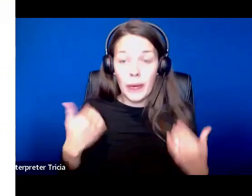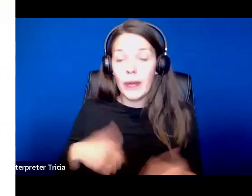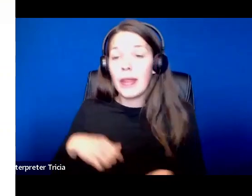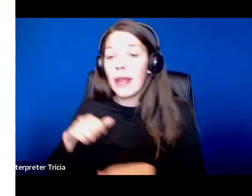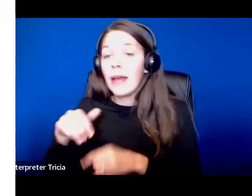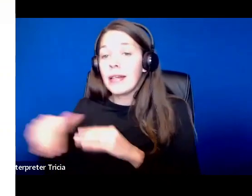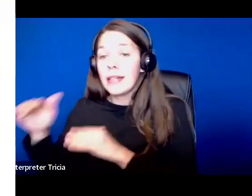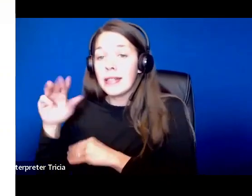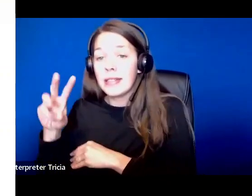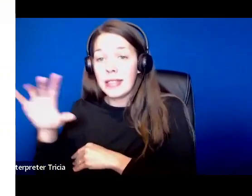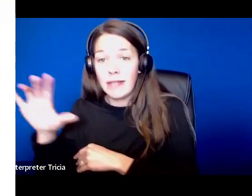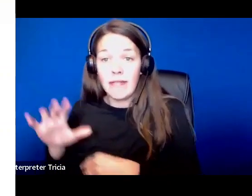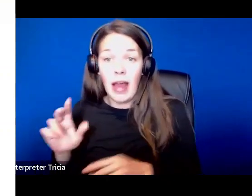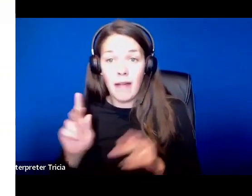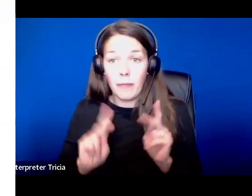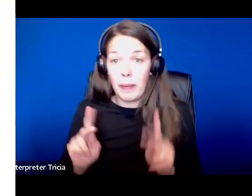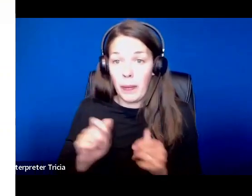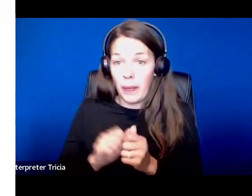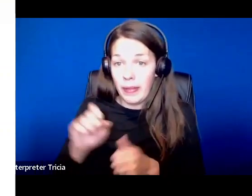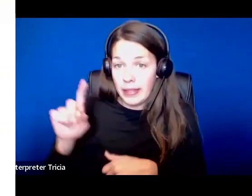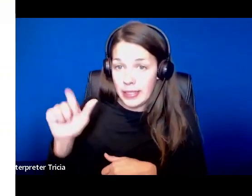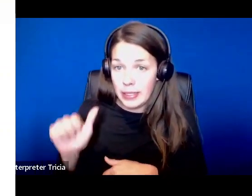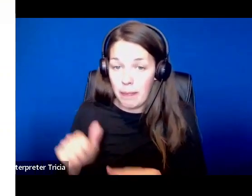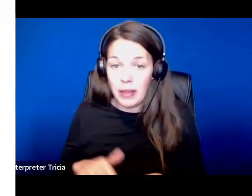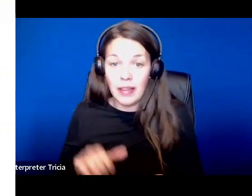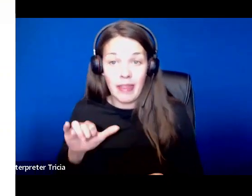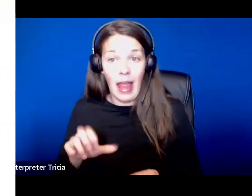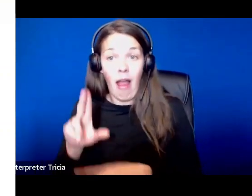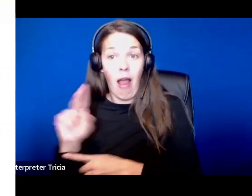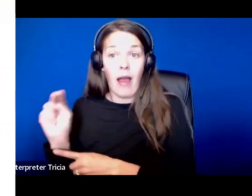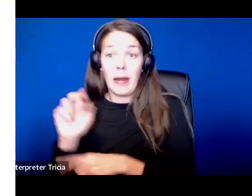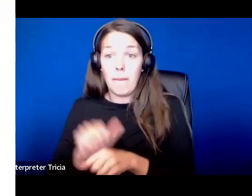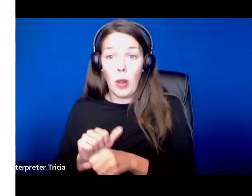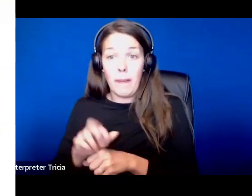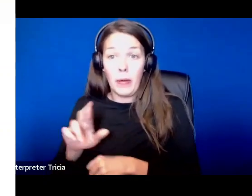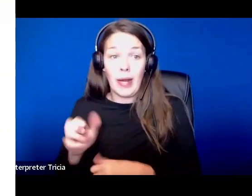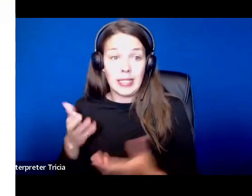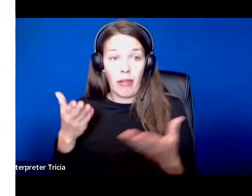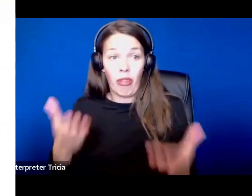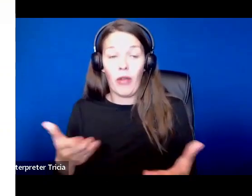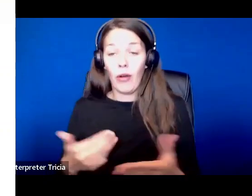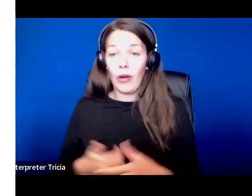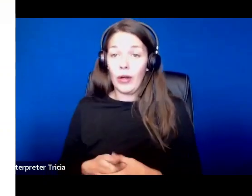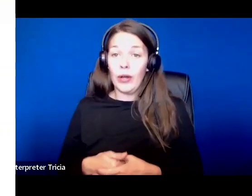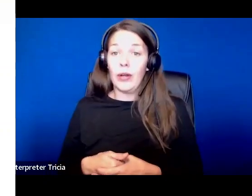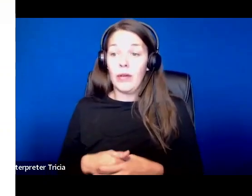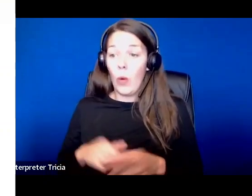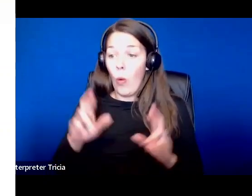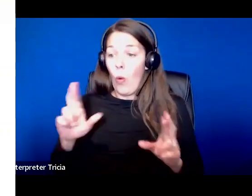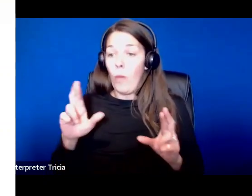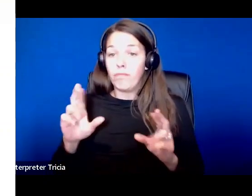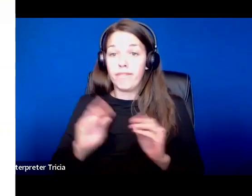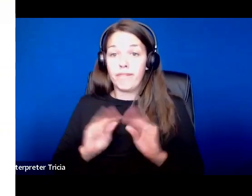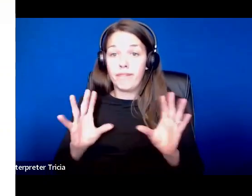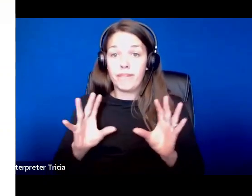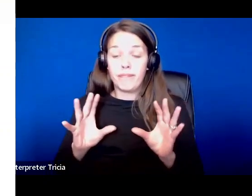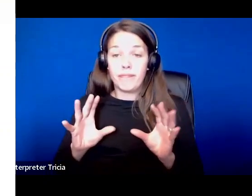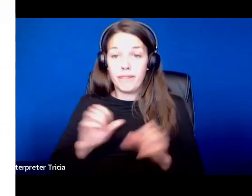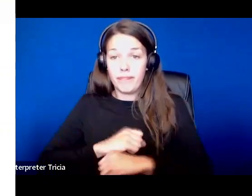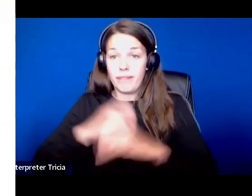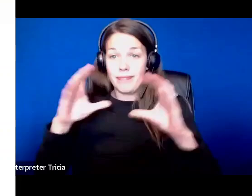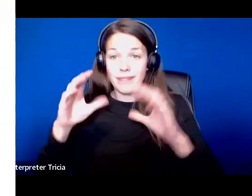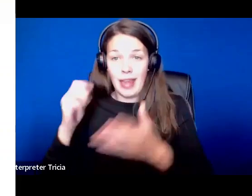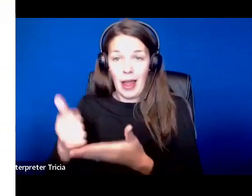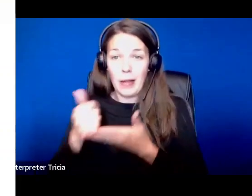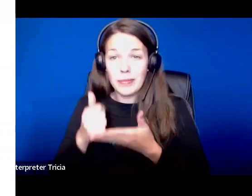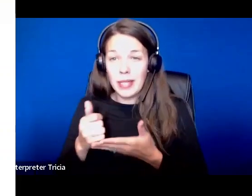with disabilities, and that's where the unemployment rate's higher. So that hopefully, I hope that helps. I look forward to hearing